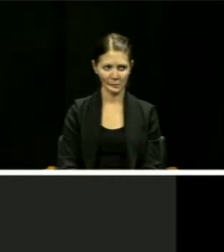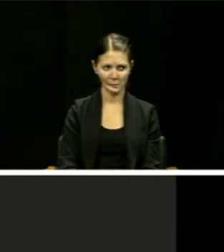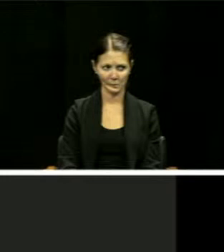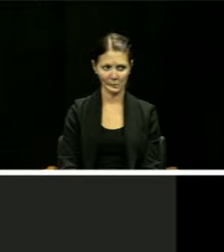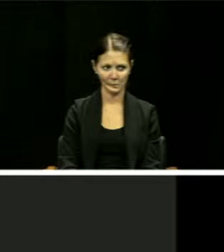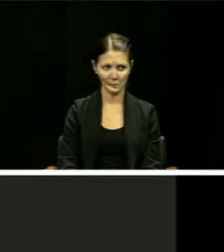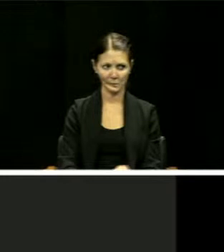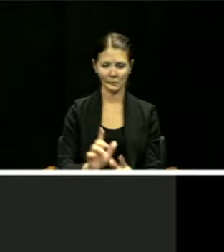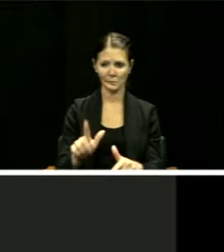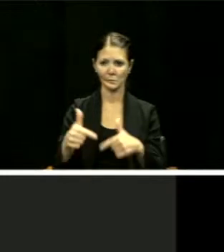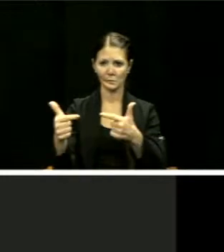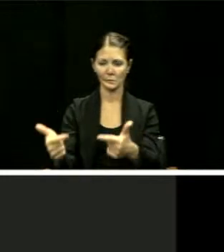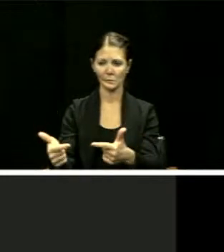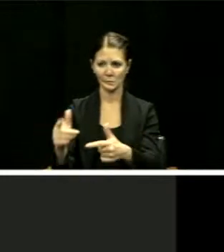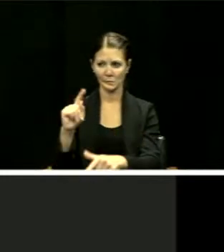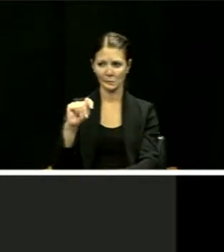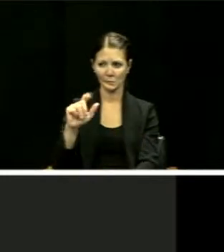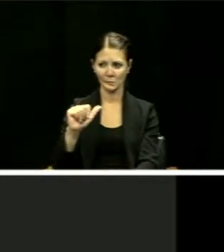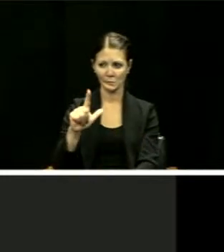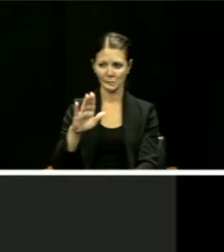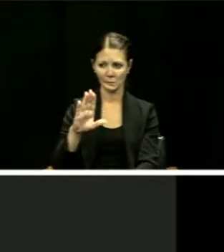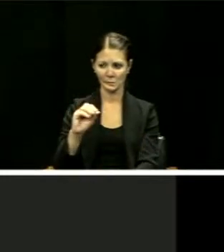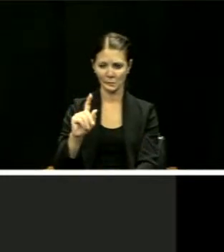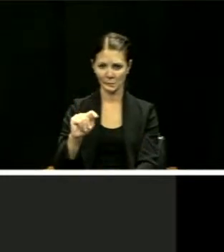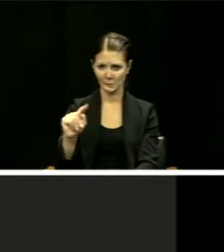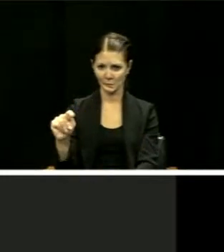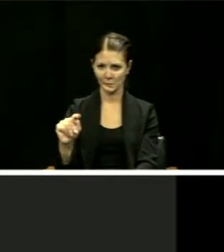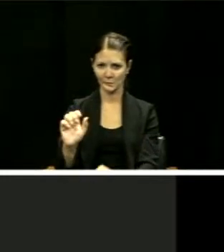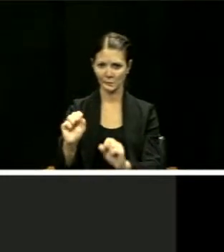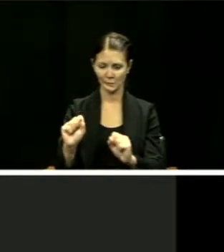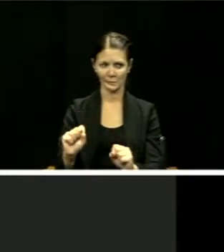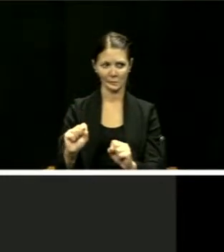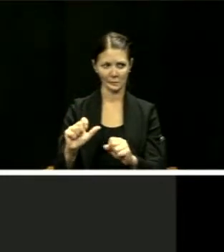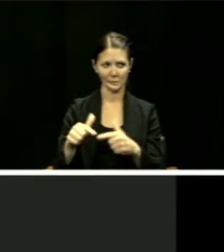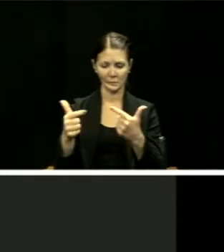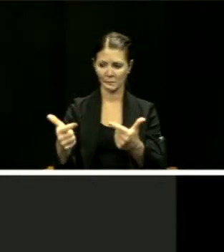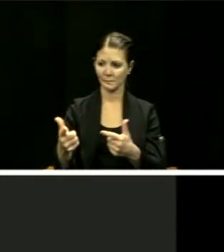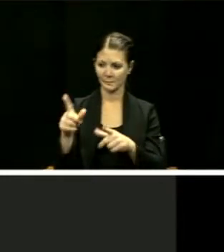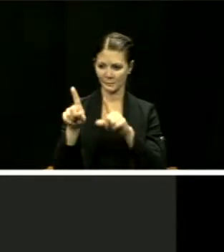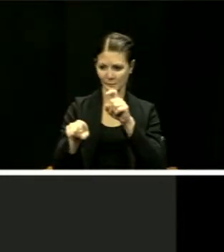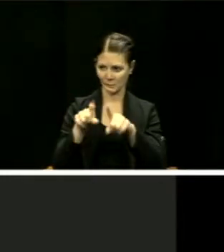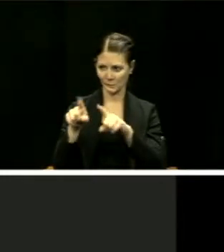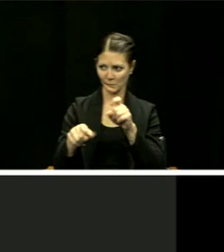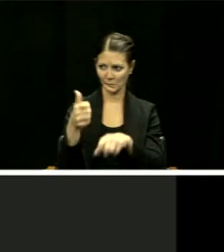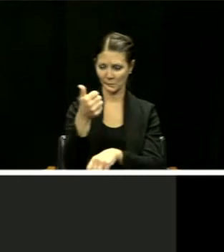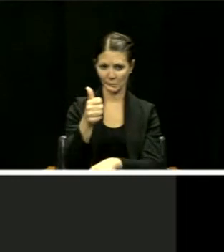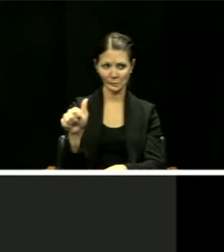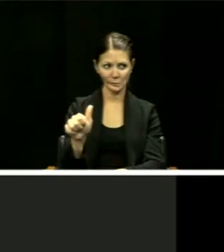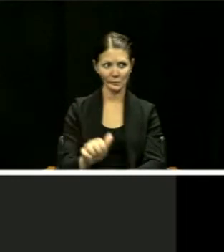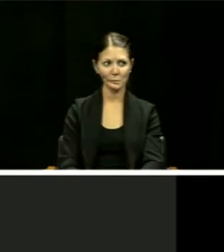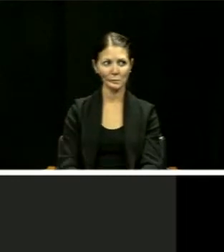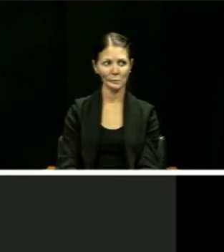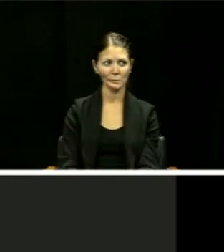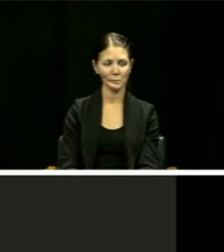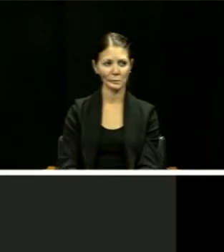Mr. Talbot, you're more than welcome to unmute your line and ask any questions or make any comments.